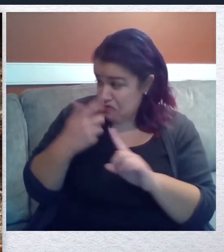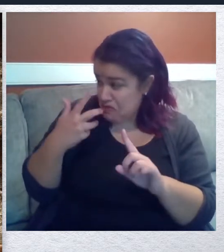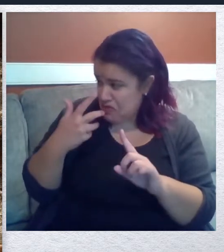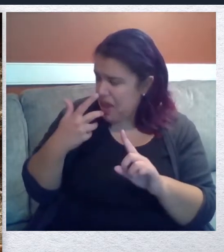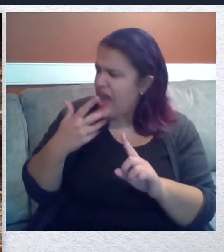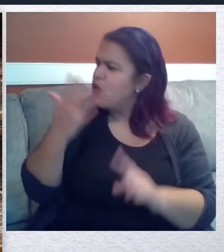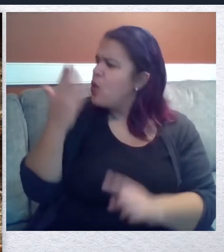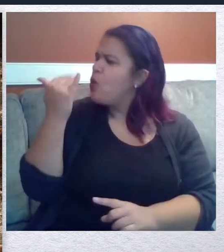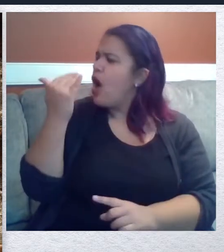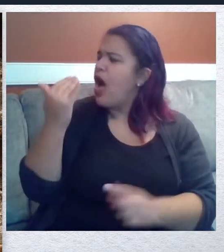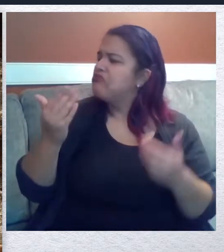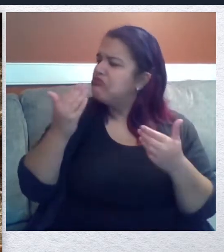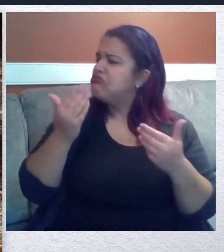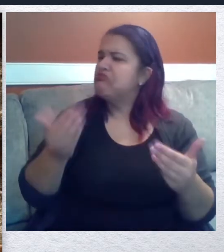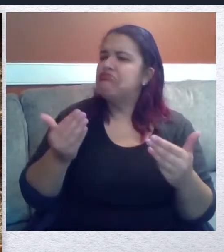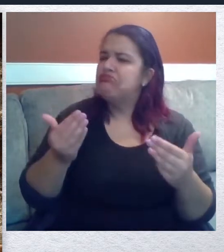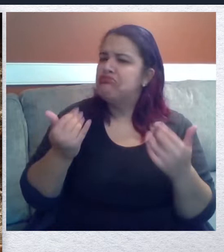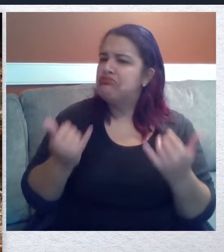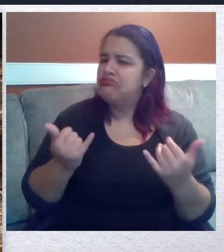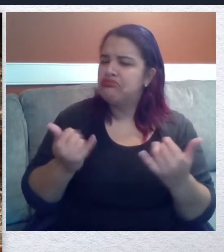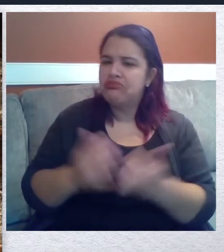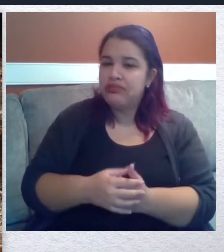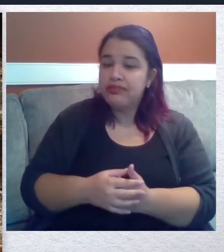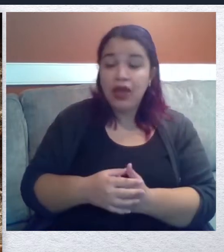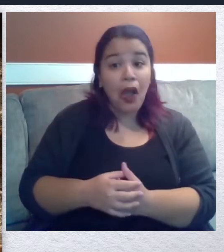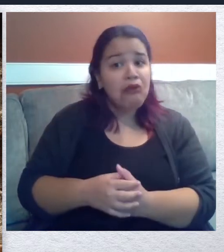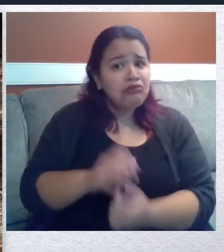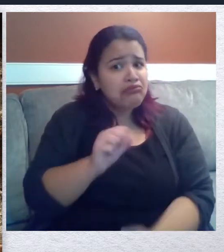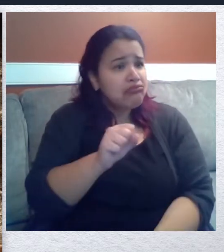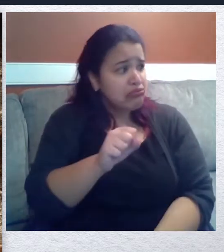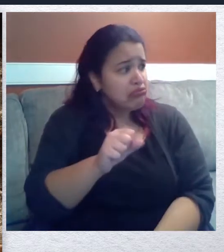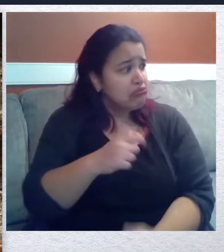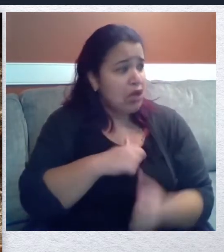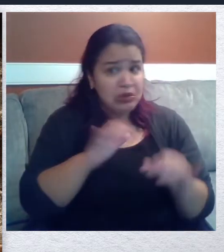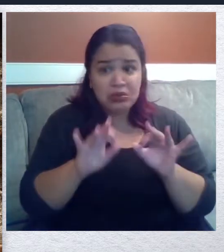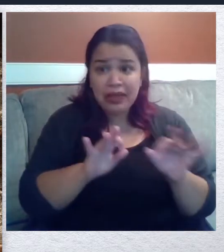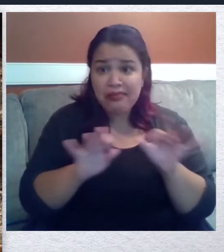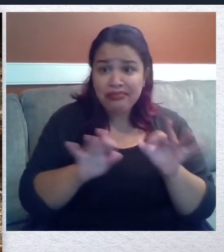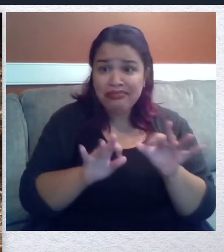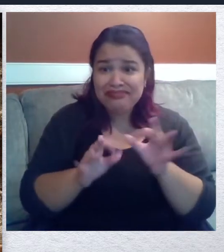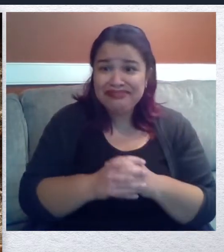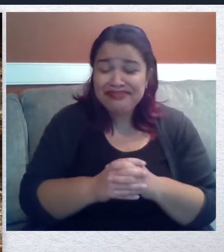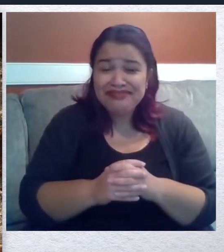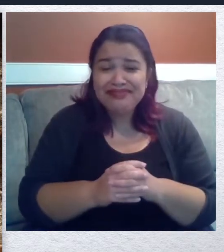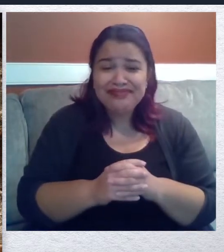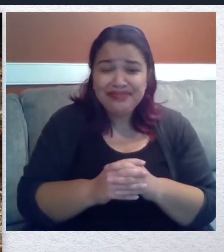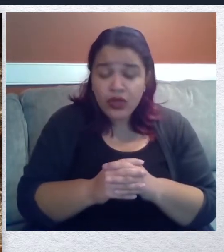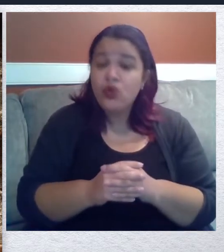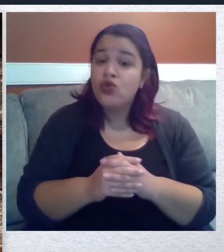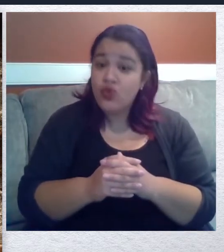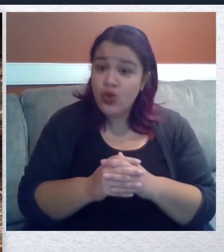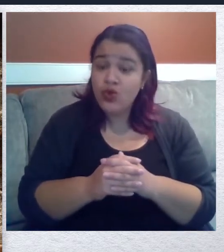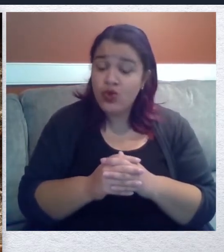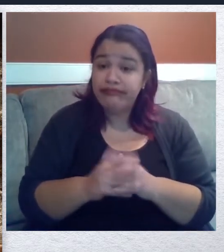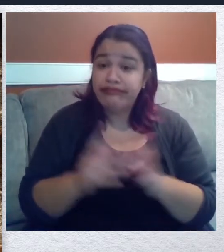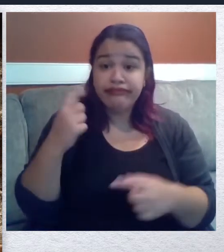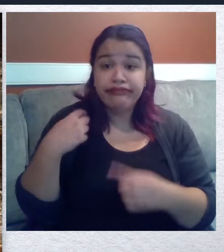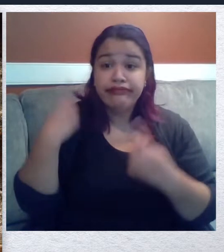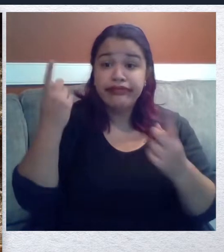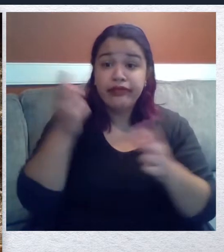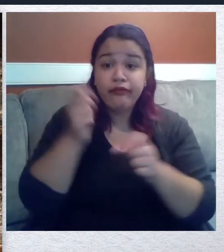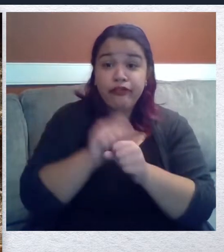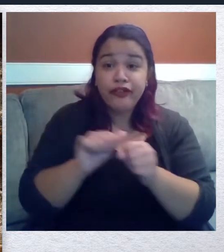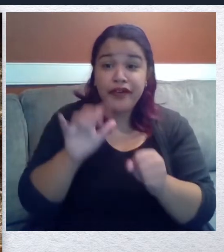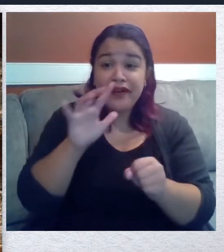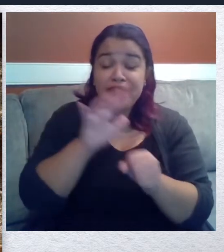to conduct them now? Of course, James. So obviously during the pandemic, we wanted to